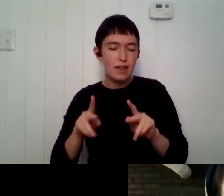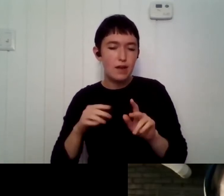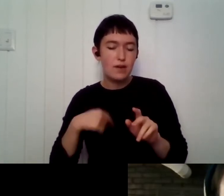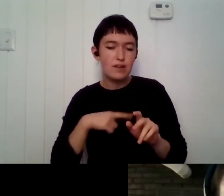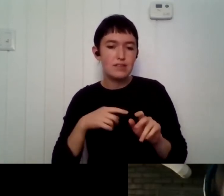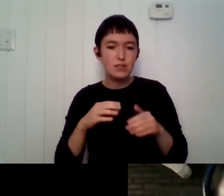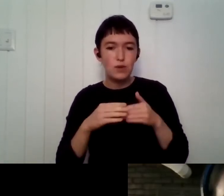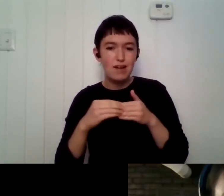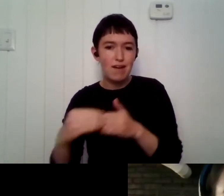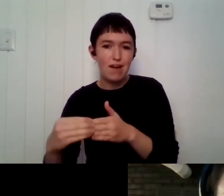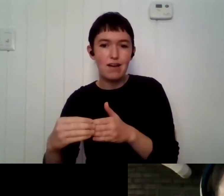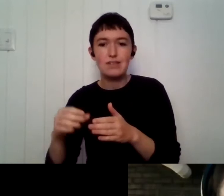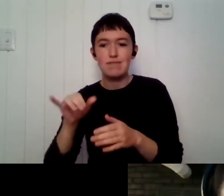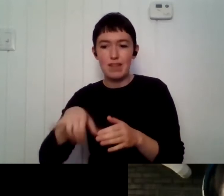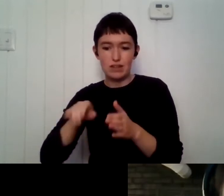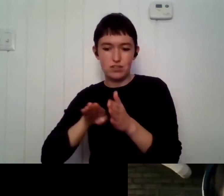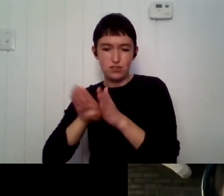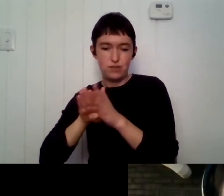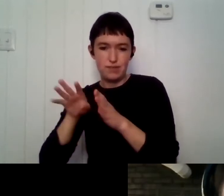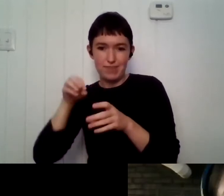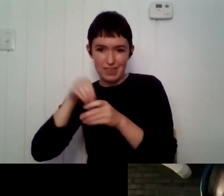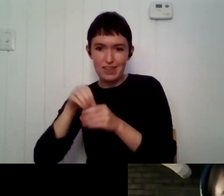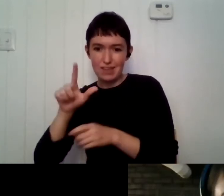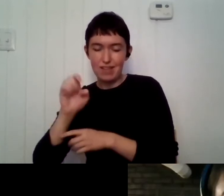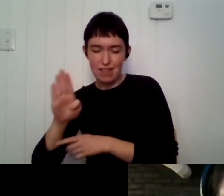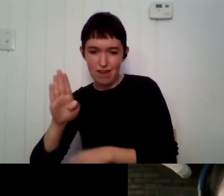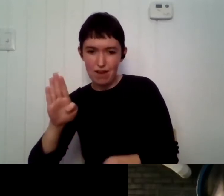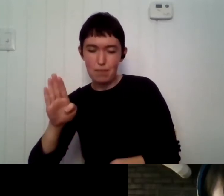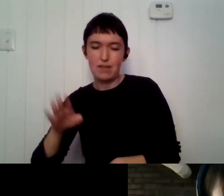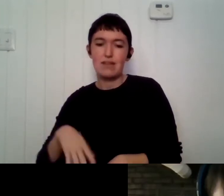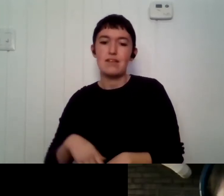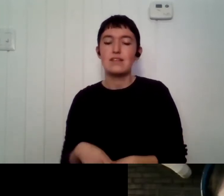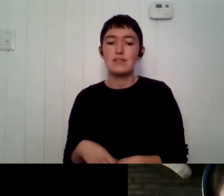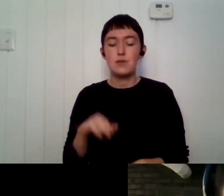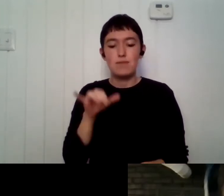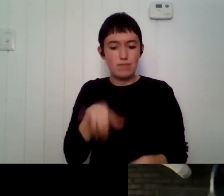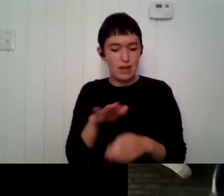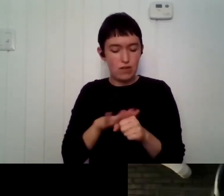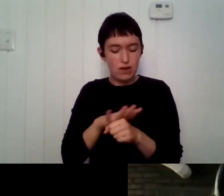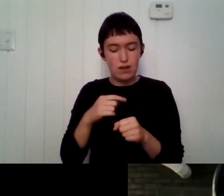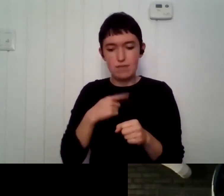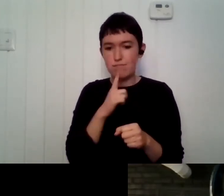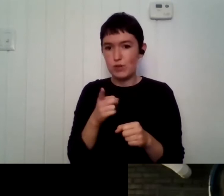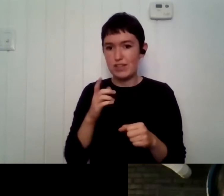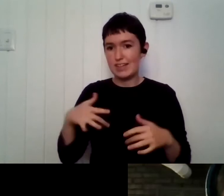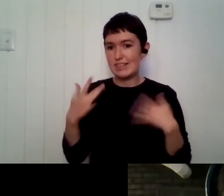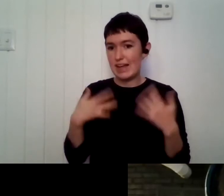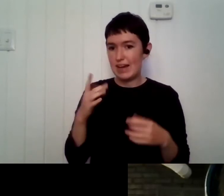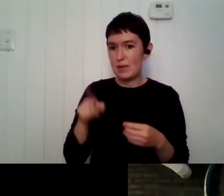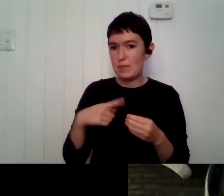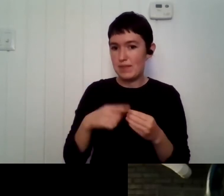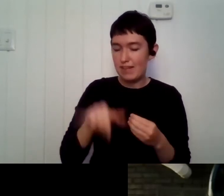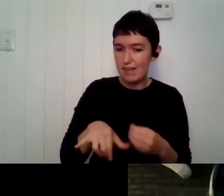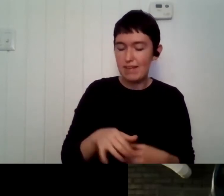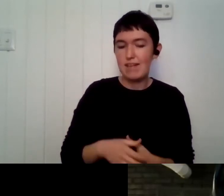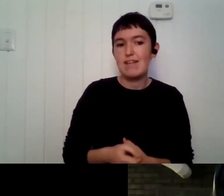molecules which we actually can make in the lab. I think this is an area of research which I'm very excited about. There's a lot of excitement